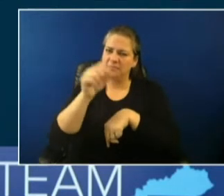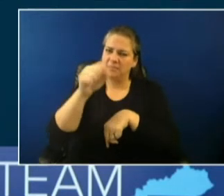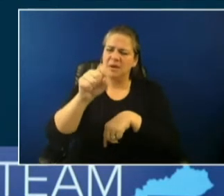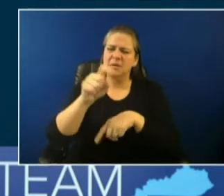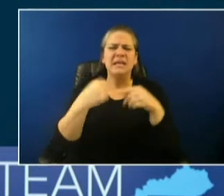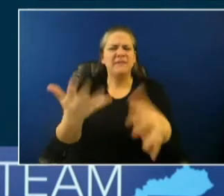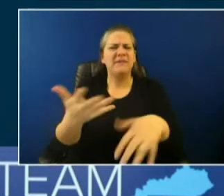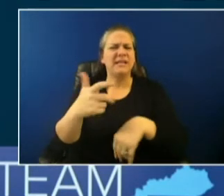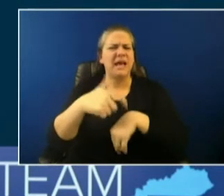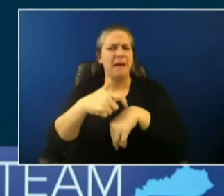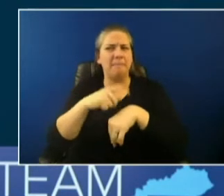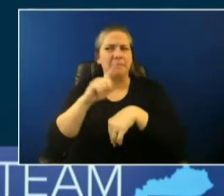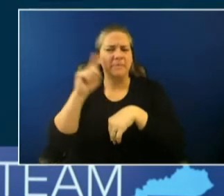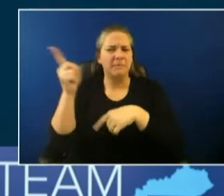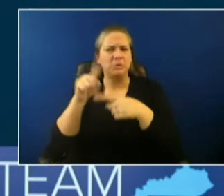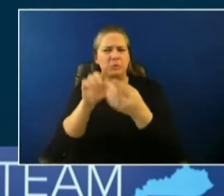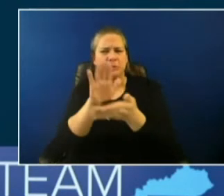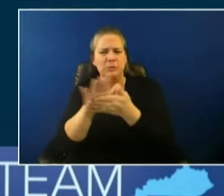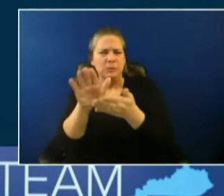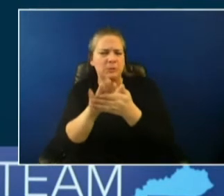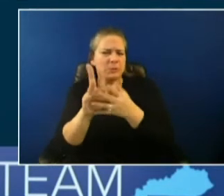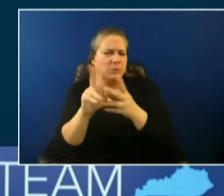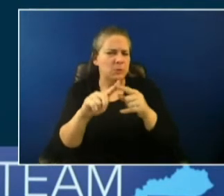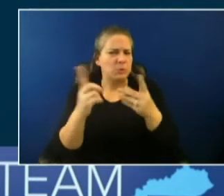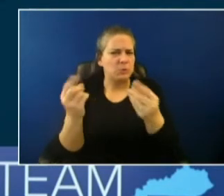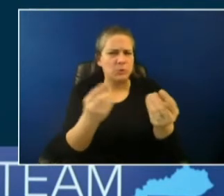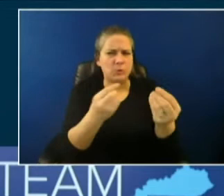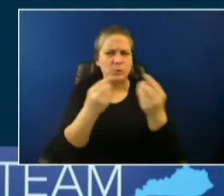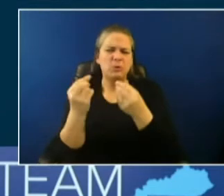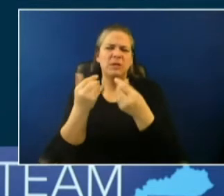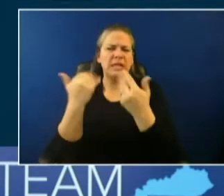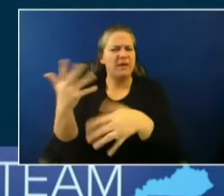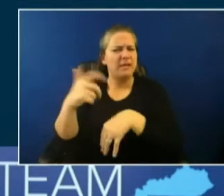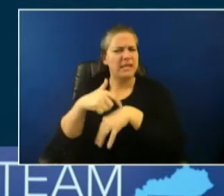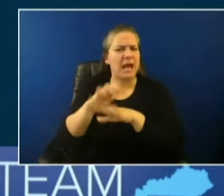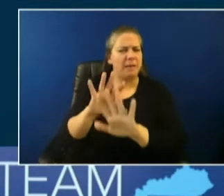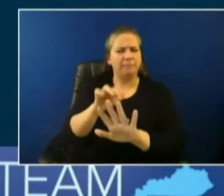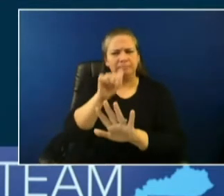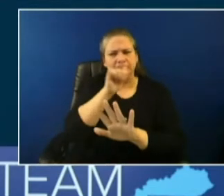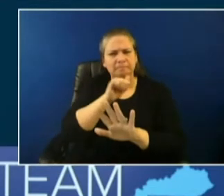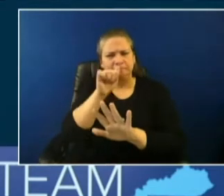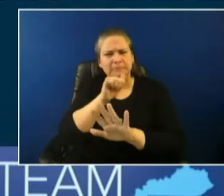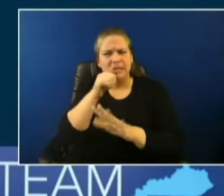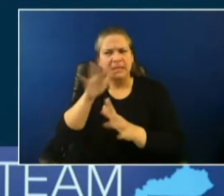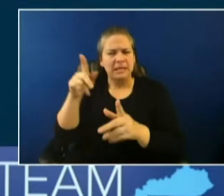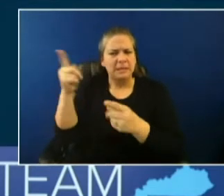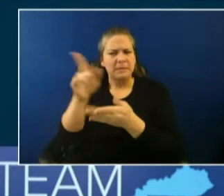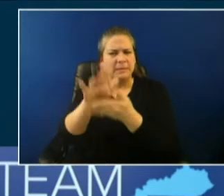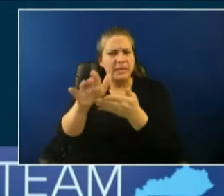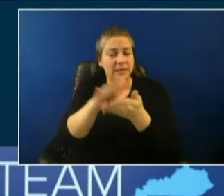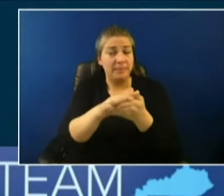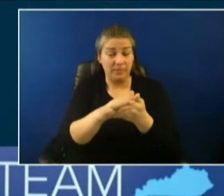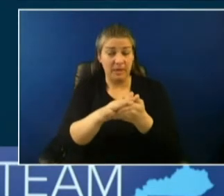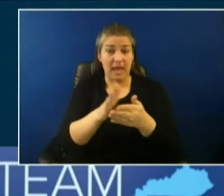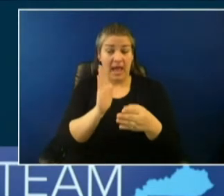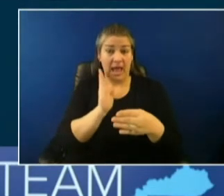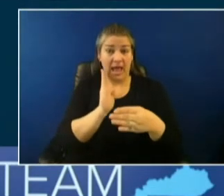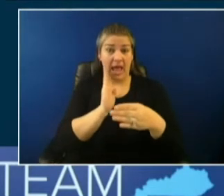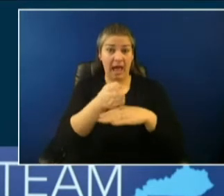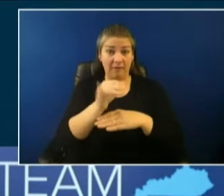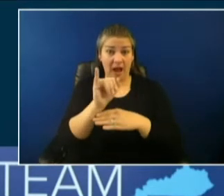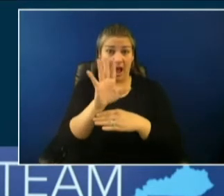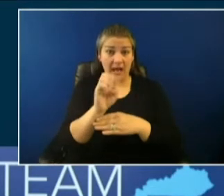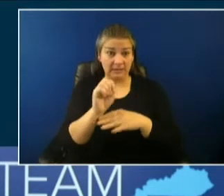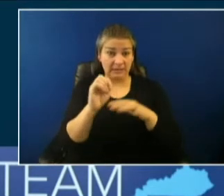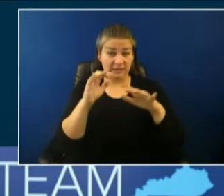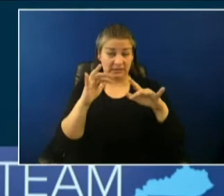the fine work that they do across the state. We're looking at a snow event after the icing. In